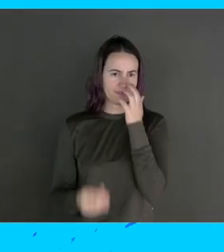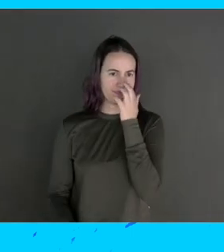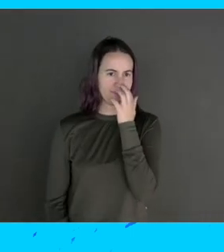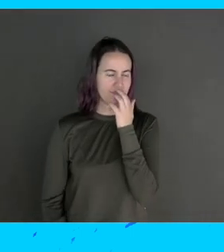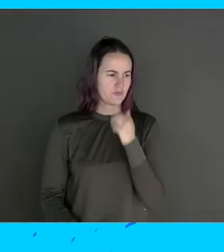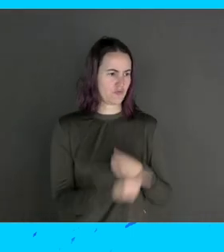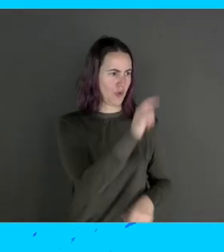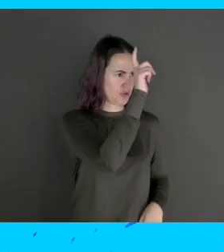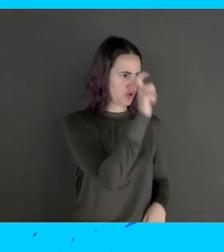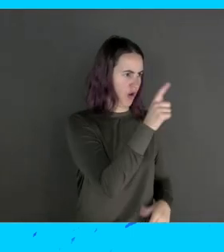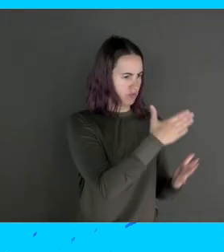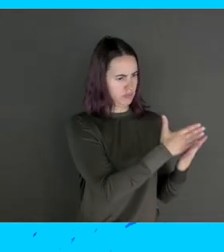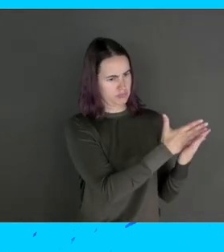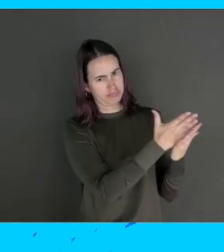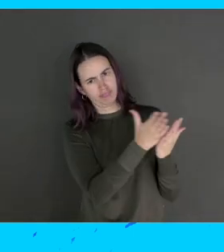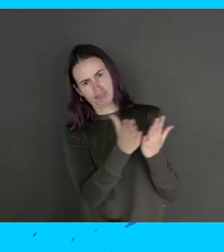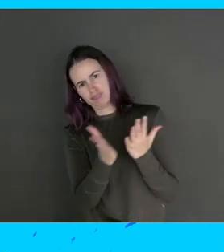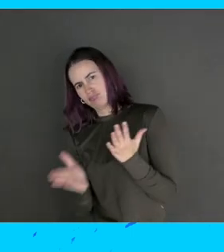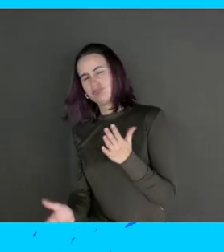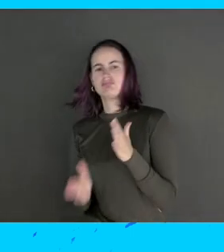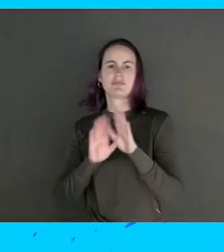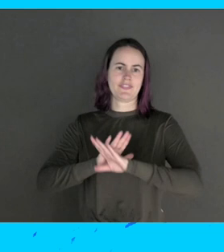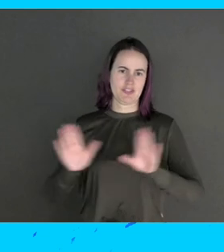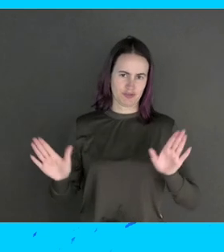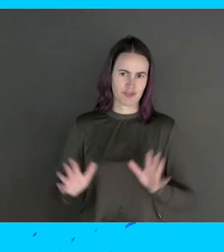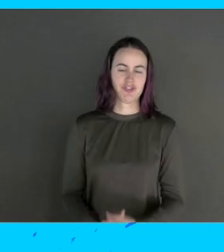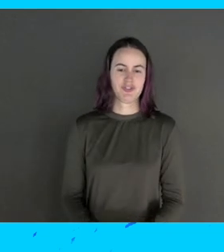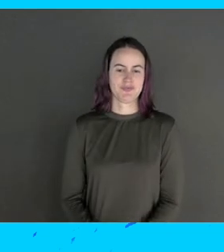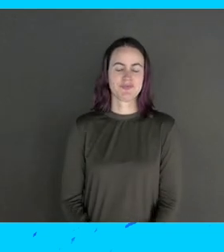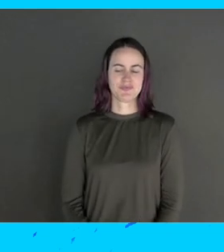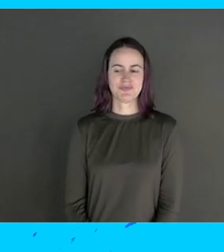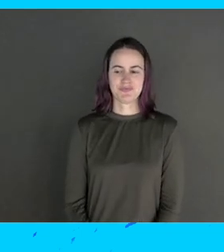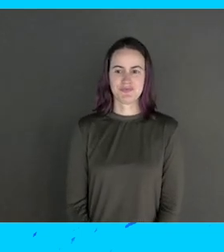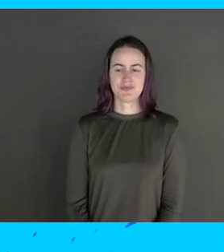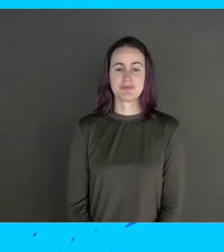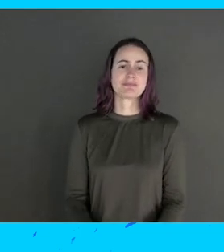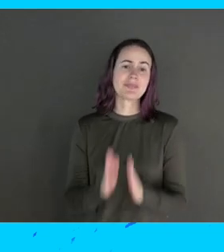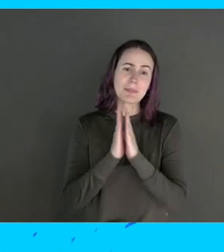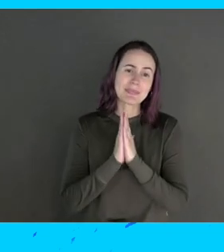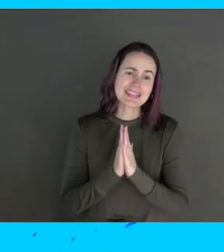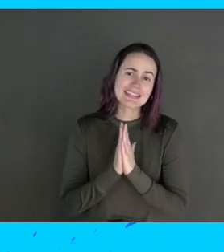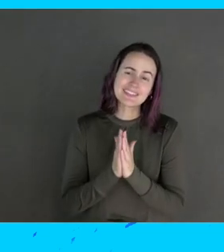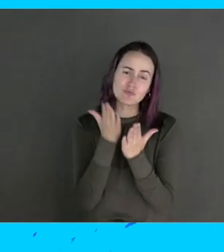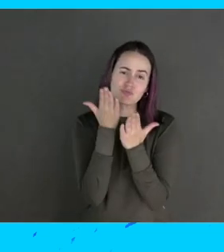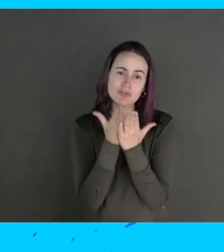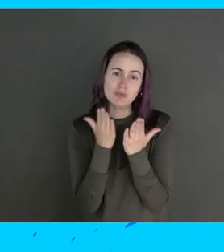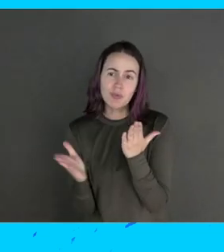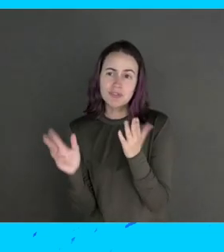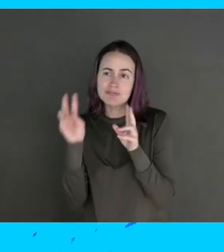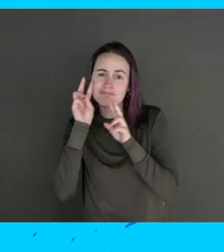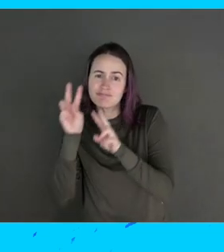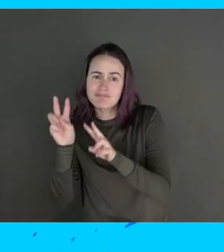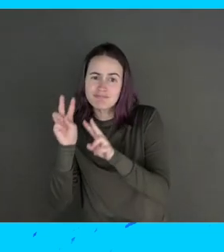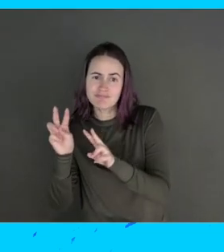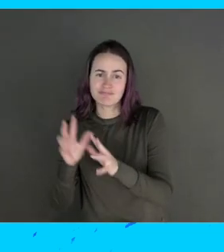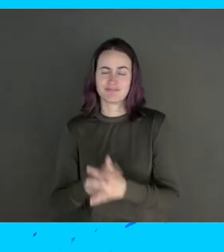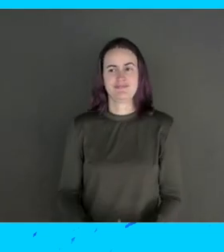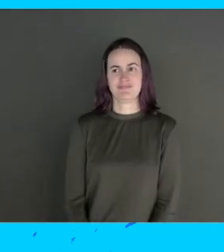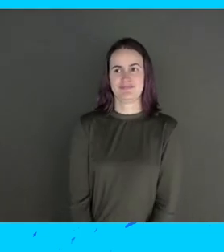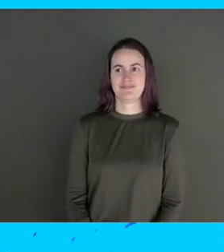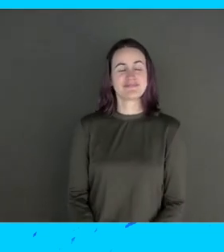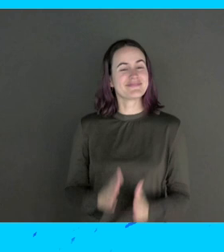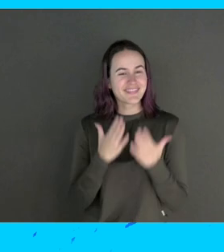an initiative. So I'll leave it here with that. Please check out the resource, which will be shared on the platform after today's session. Thank you so